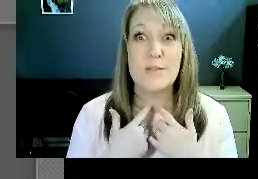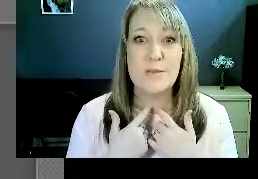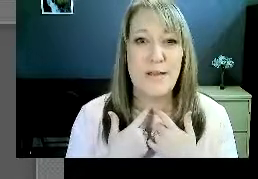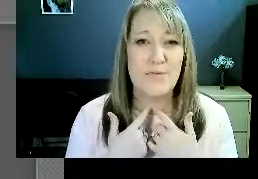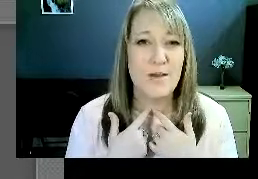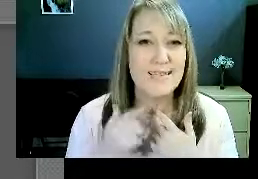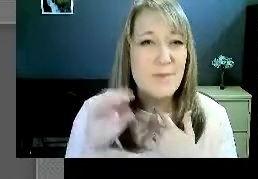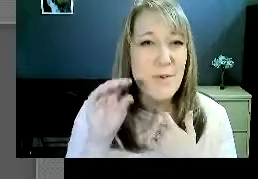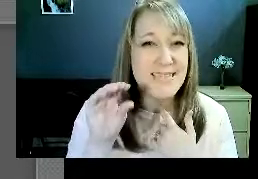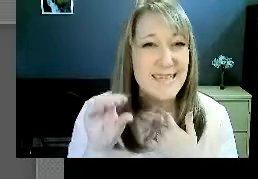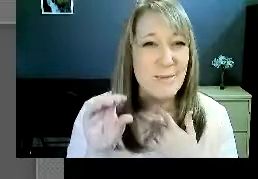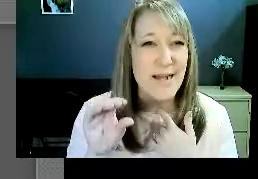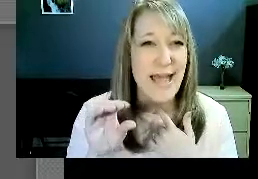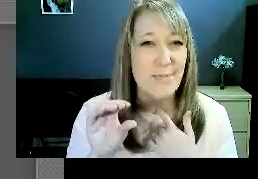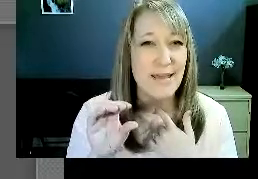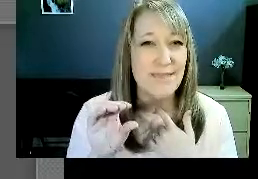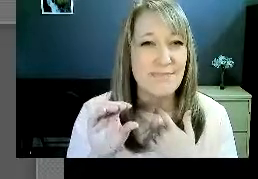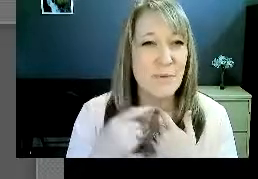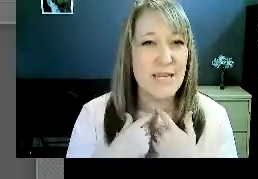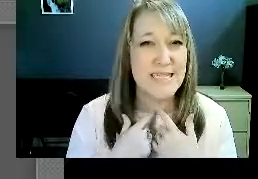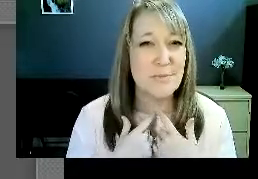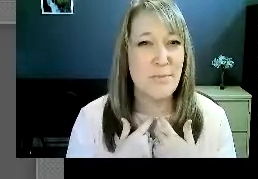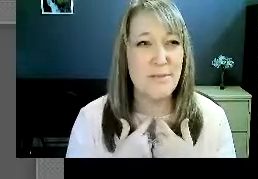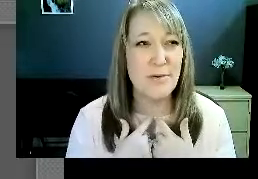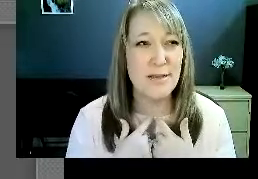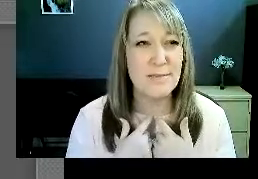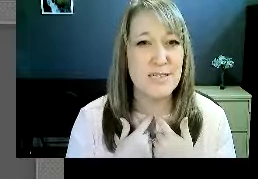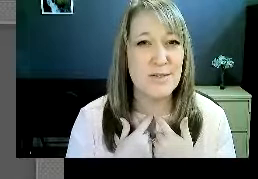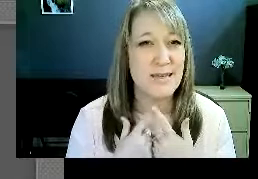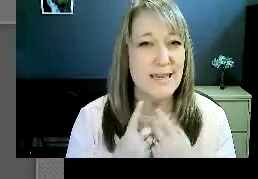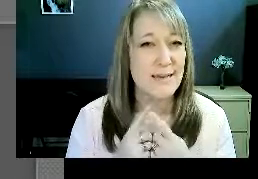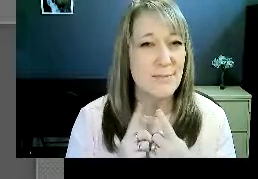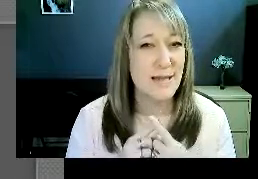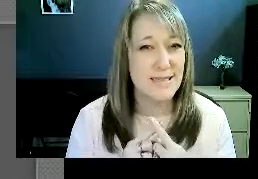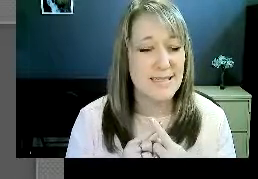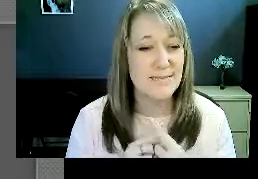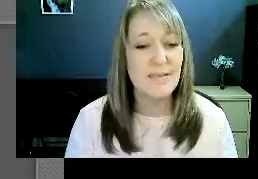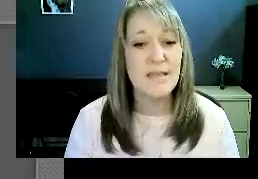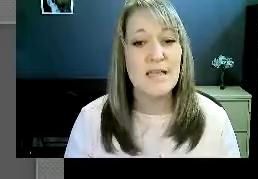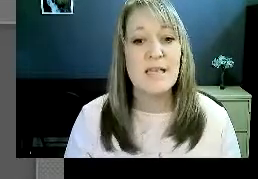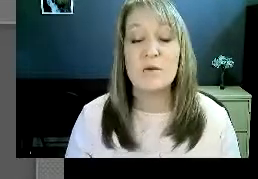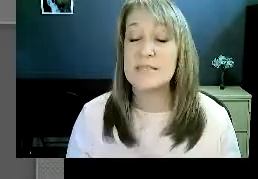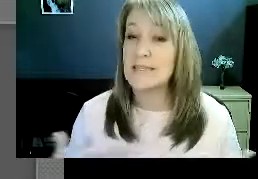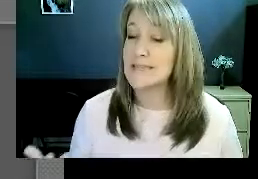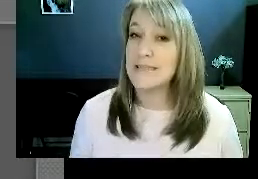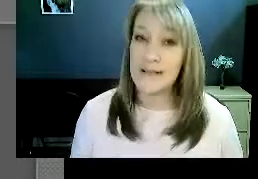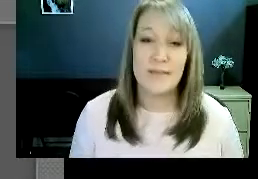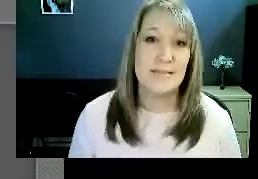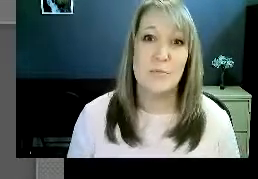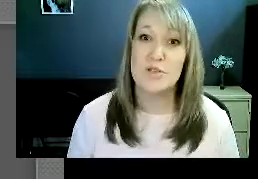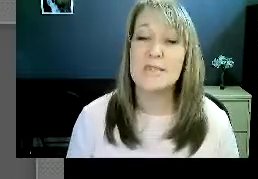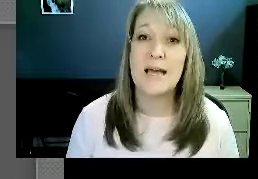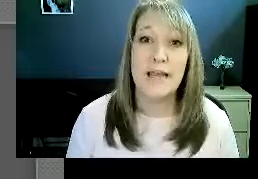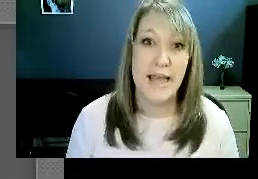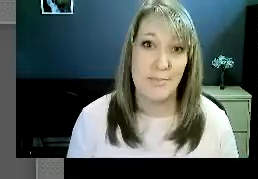what I do with my voice, even though I said the word happy, what I did with my voice makes you think I'm not. It's exactly the